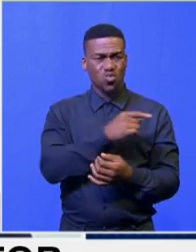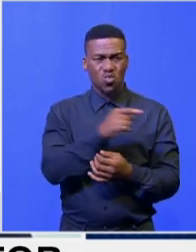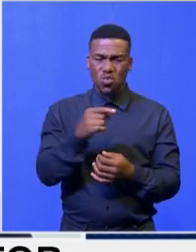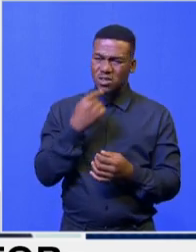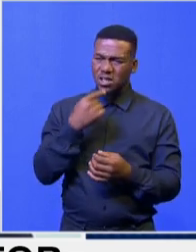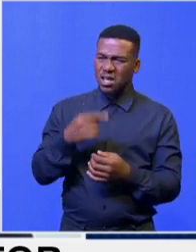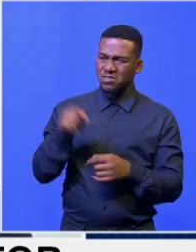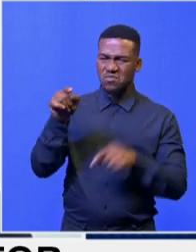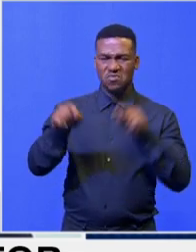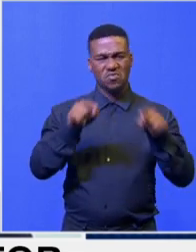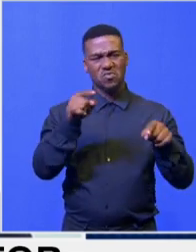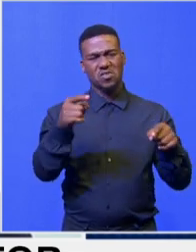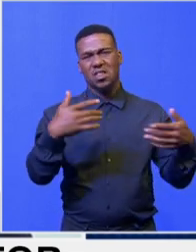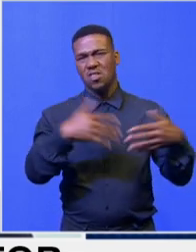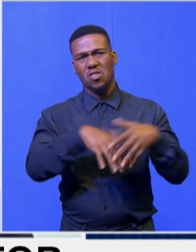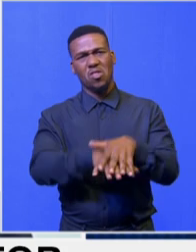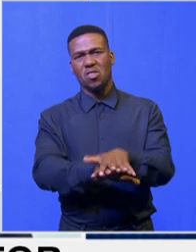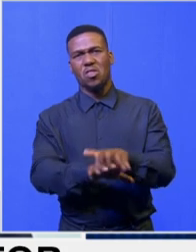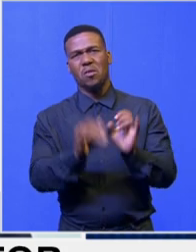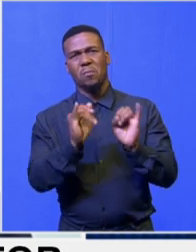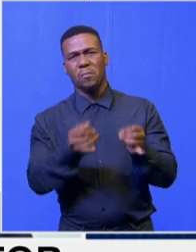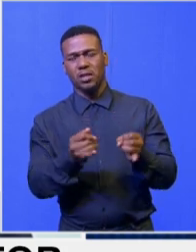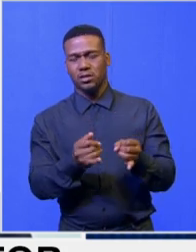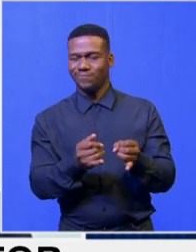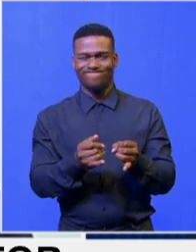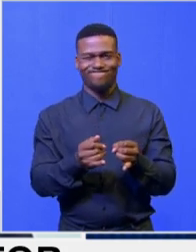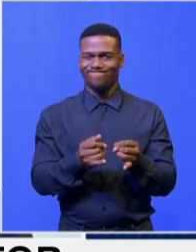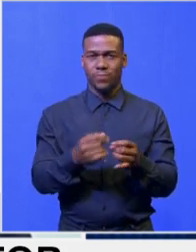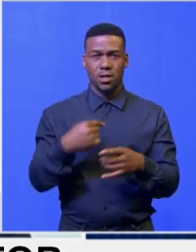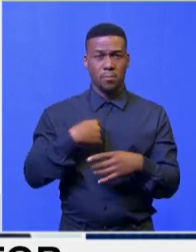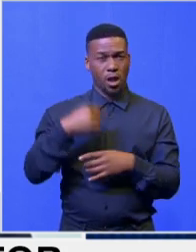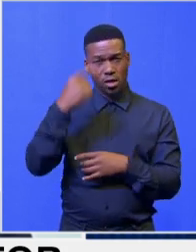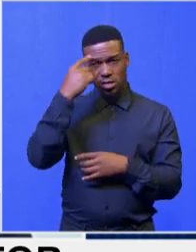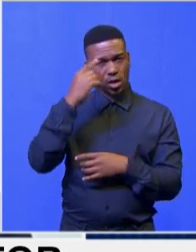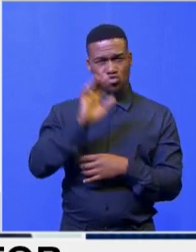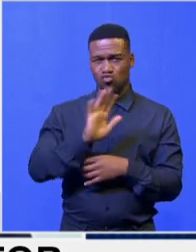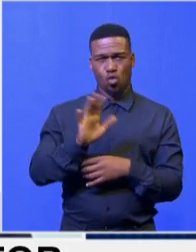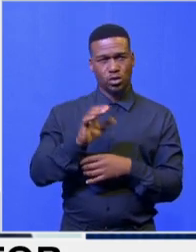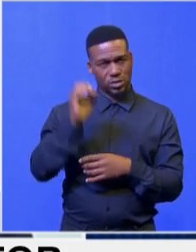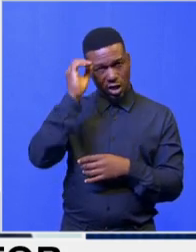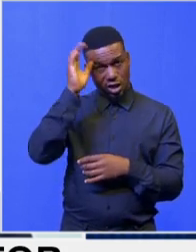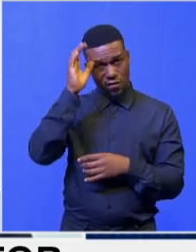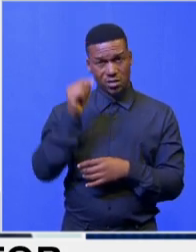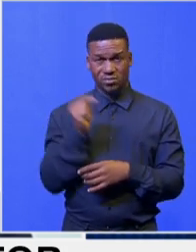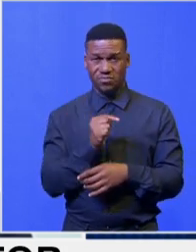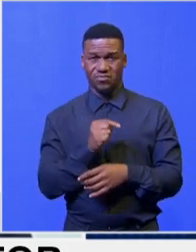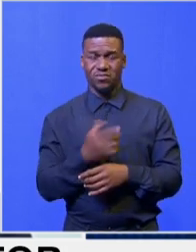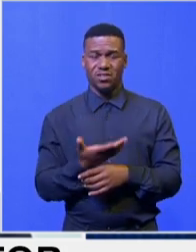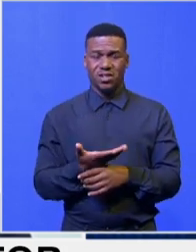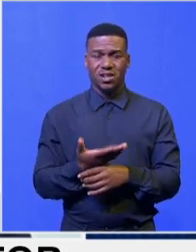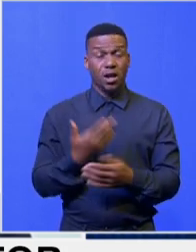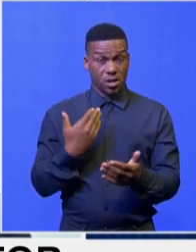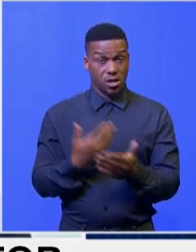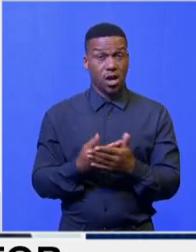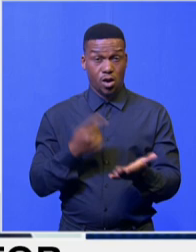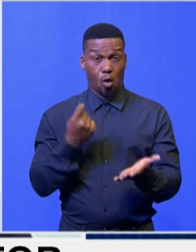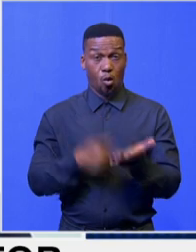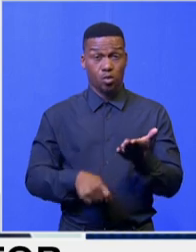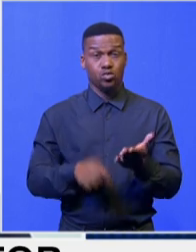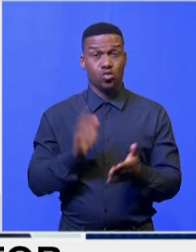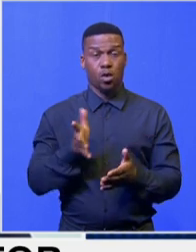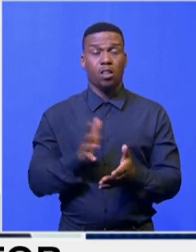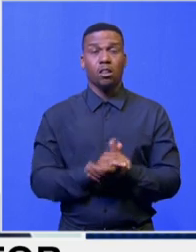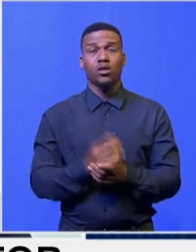coalitions, I think for me, that is very myopic, and it could prove to be costly for the DA brand come